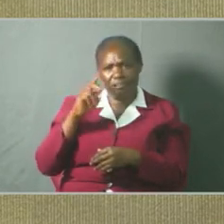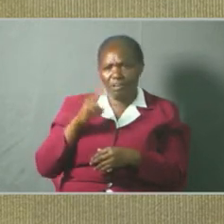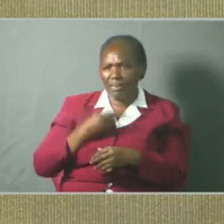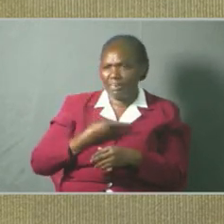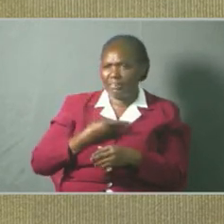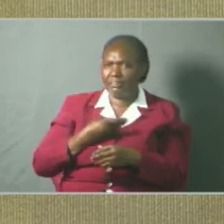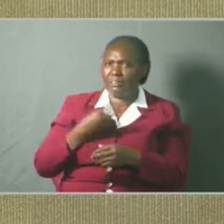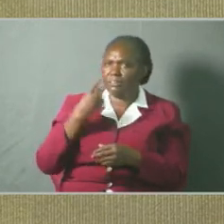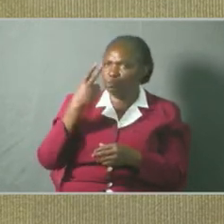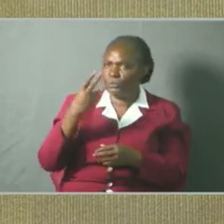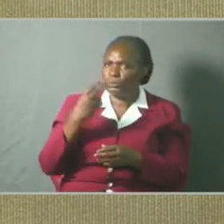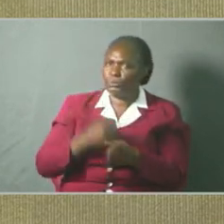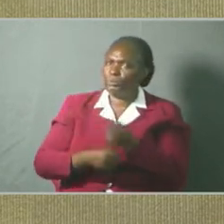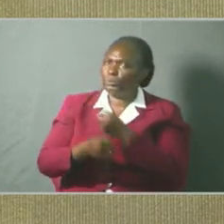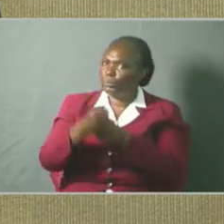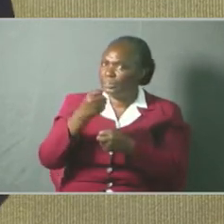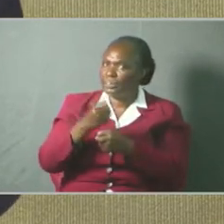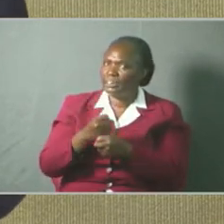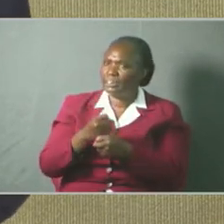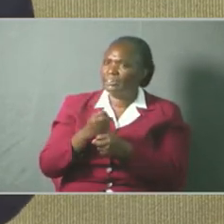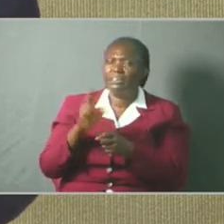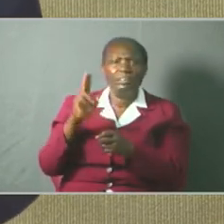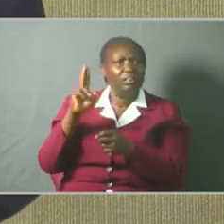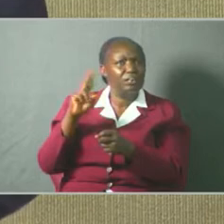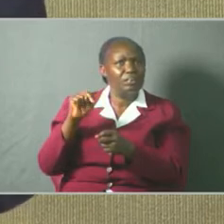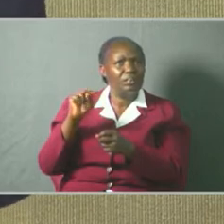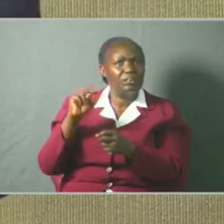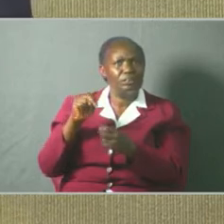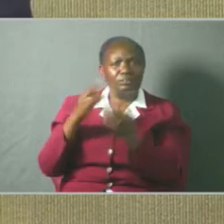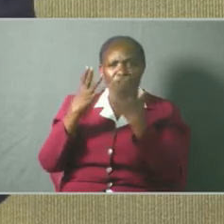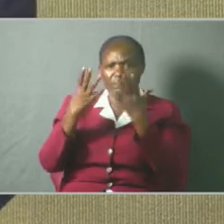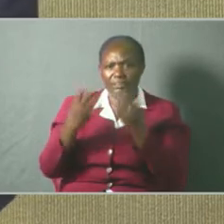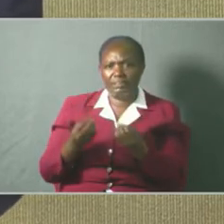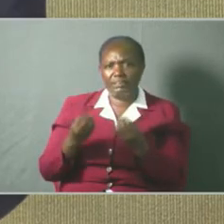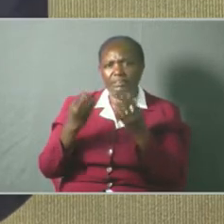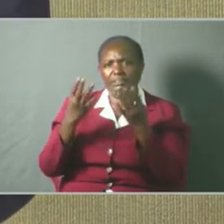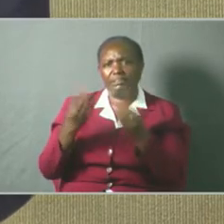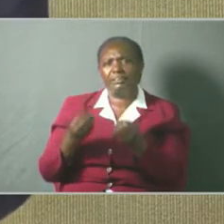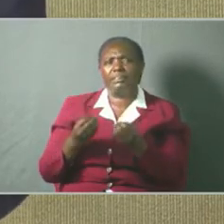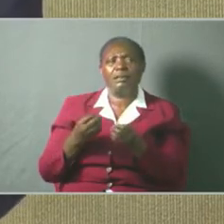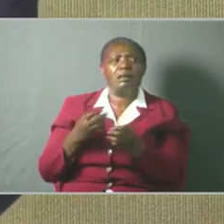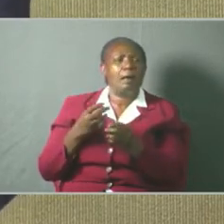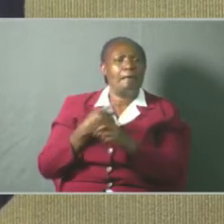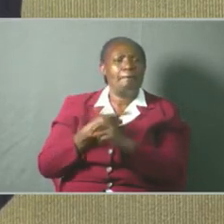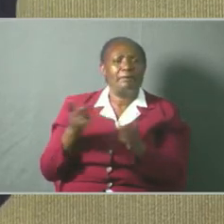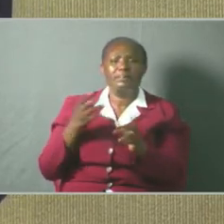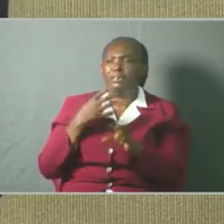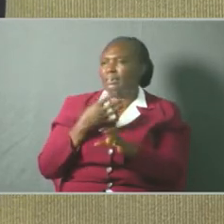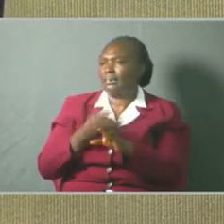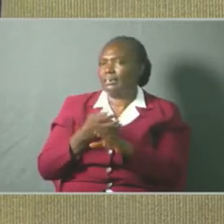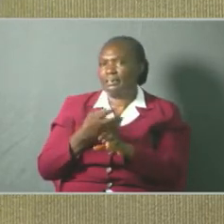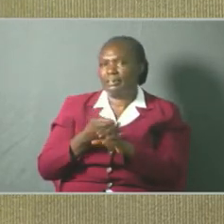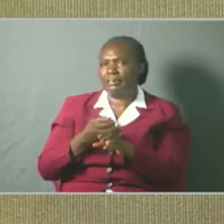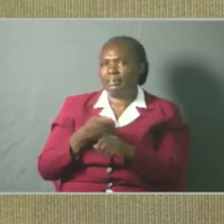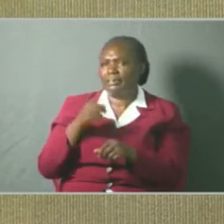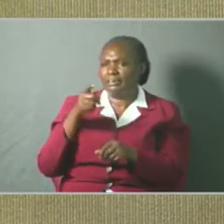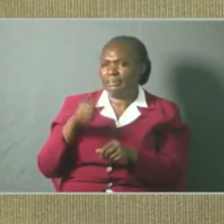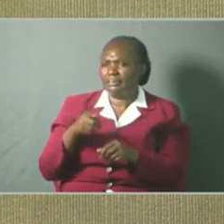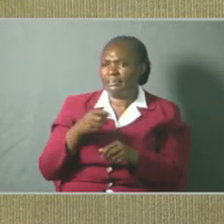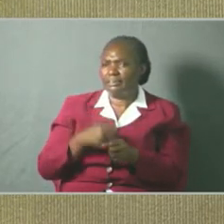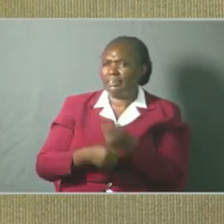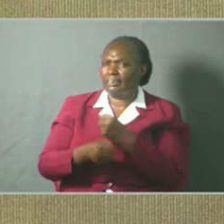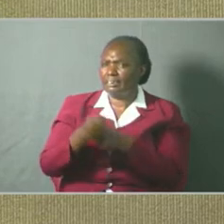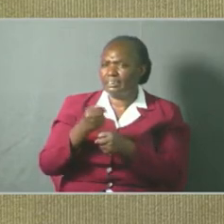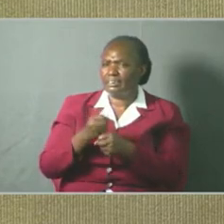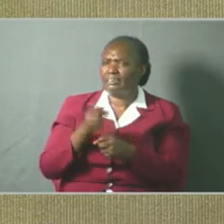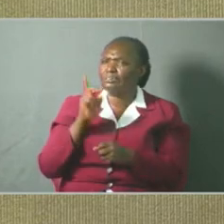not been very easy. We can all agree that these last 2 years have actually been very hard. And this year, even as we are coming to the end,